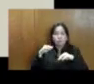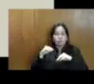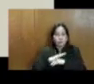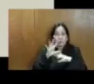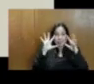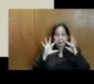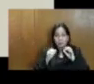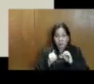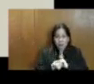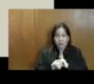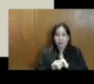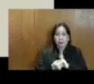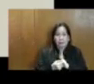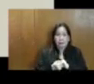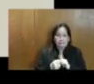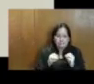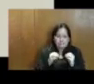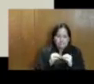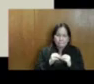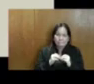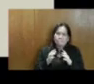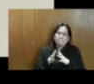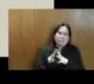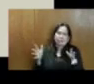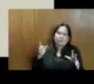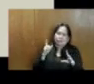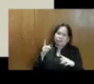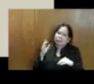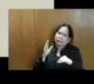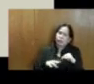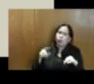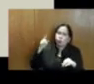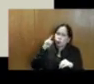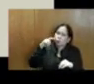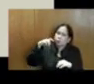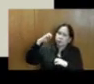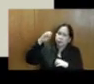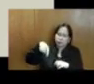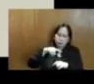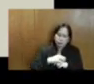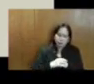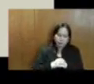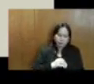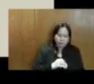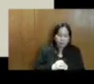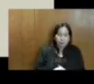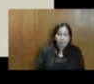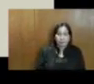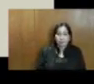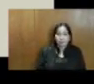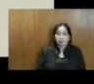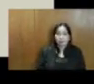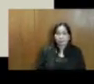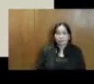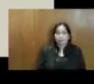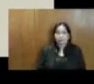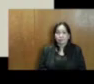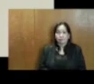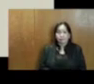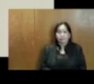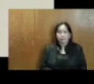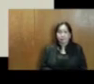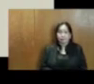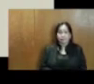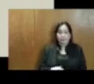is going to be larger than I think we even appreciated in the past. There's some kind of